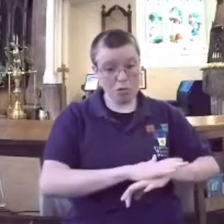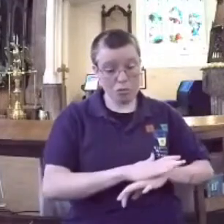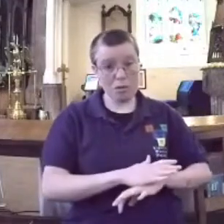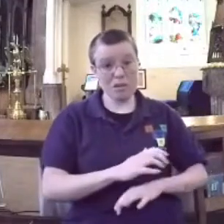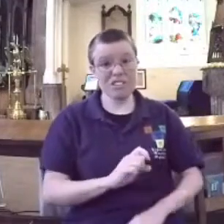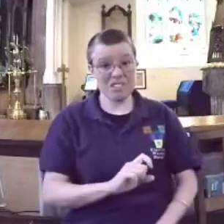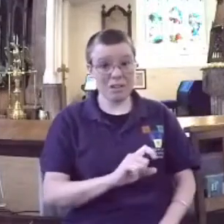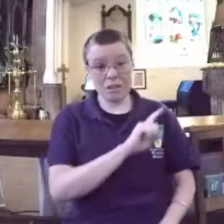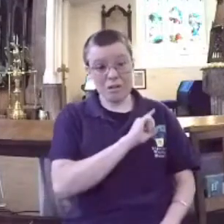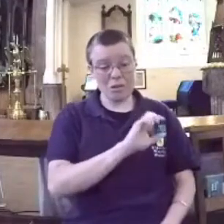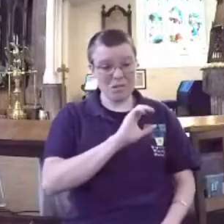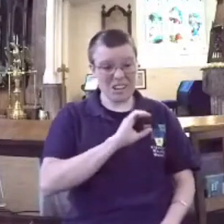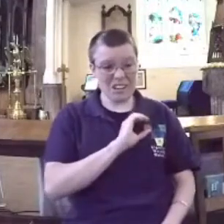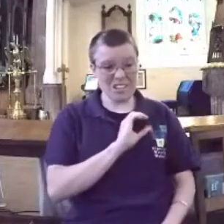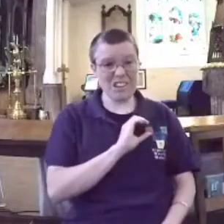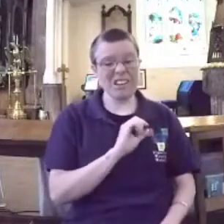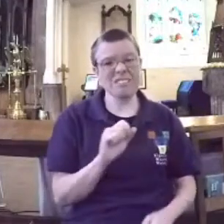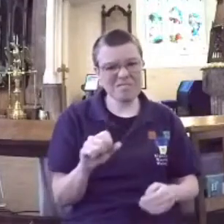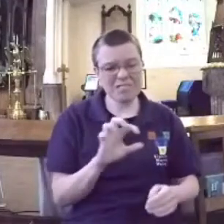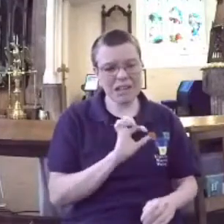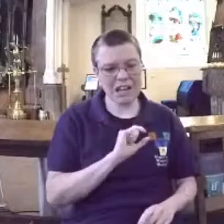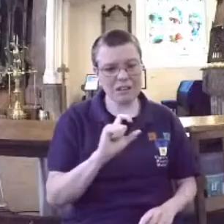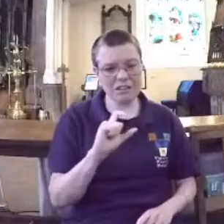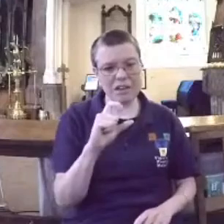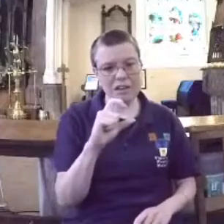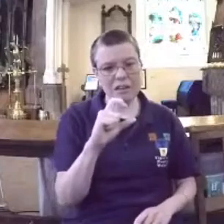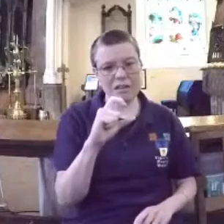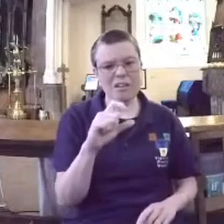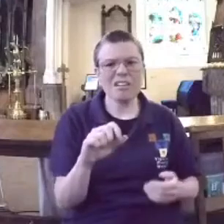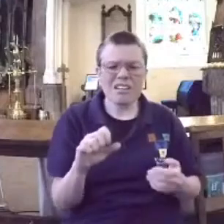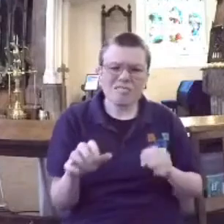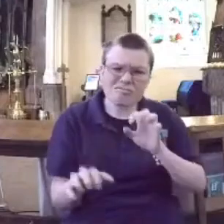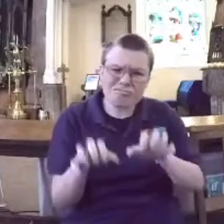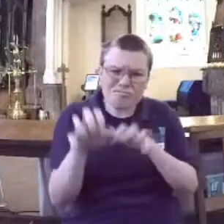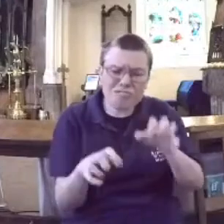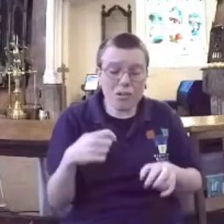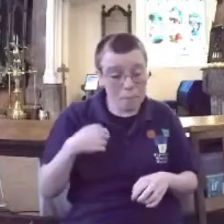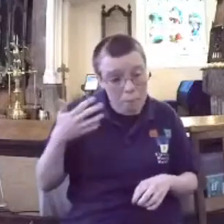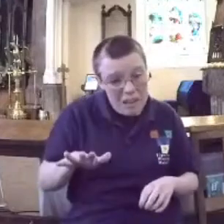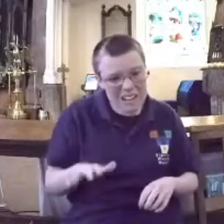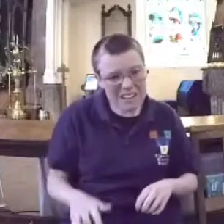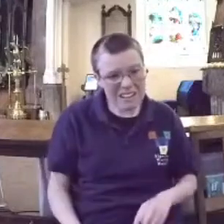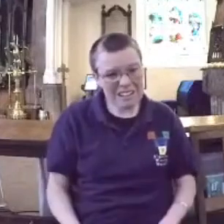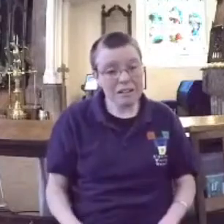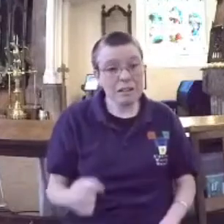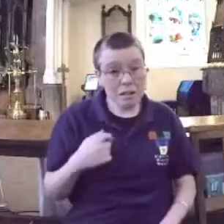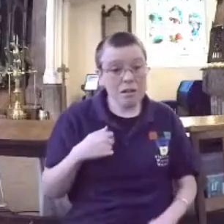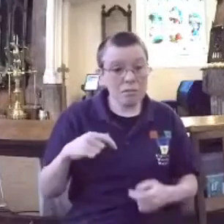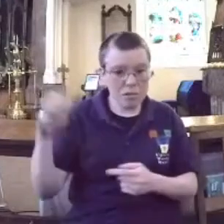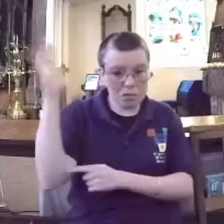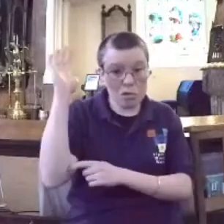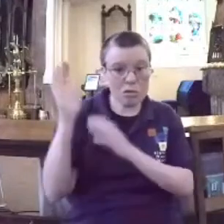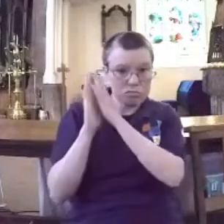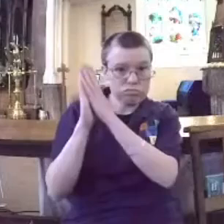and the struggles that I had with praying. Now, I didn't really realise when I prepared this talk, a lot of praying went into it, that today